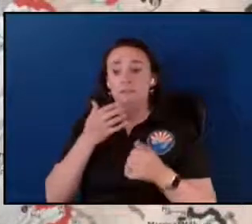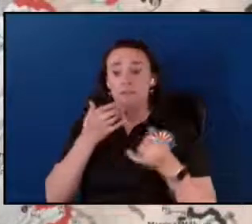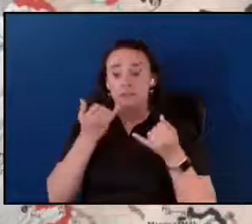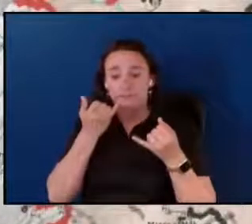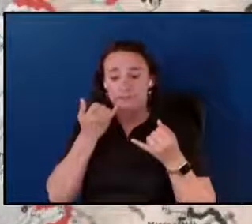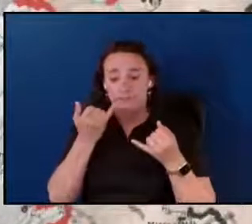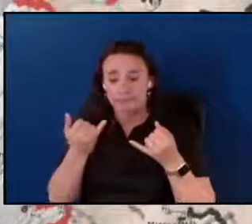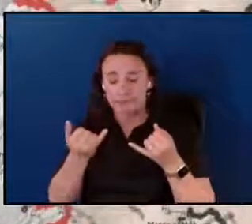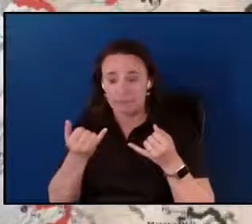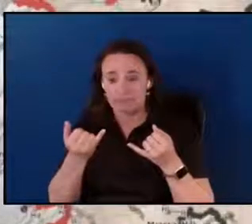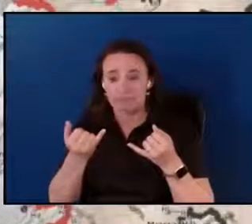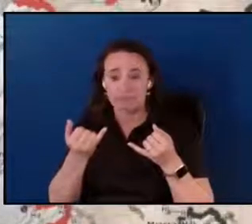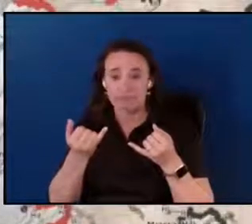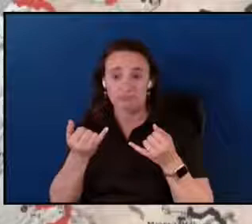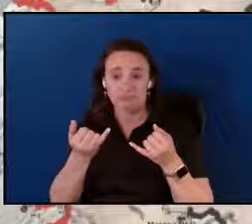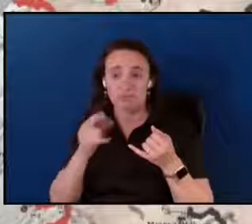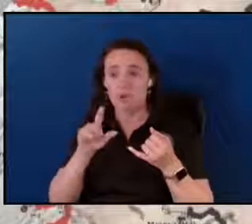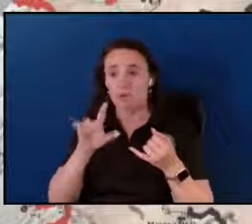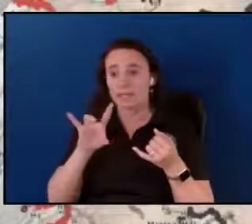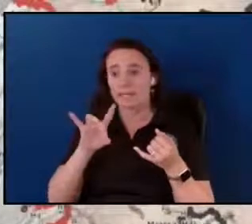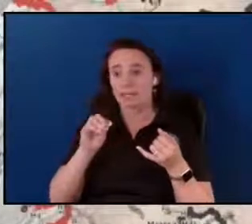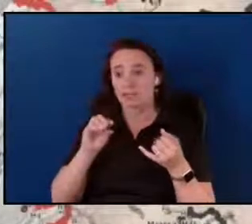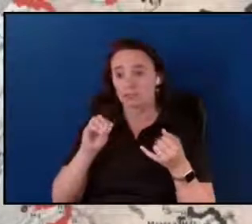or assistance,